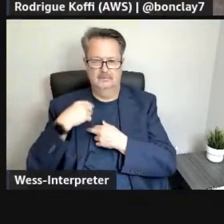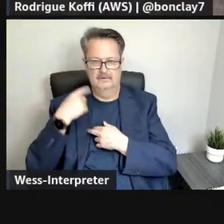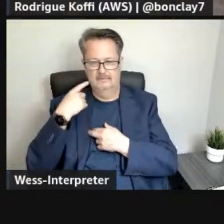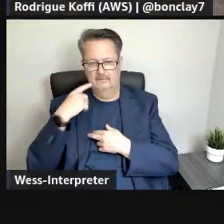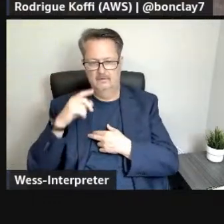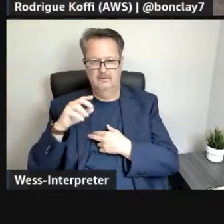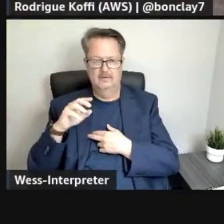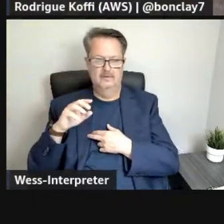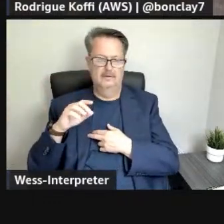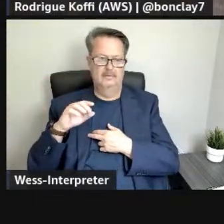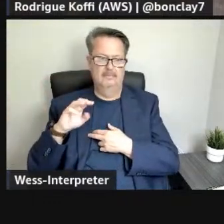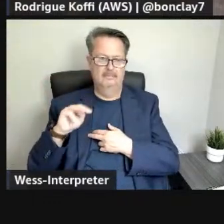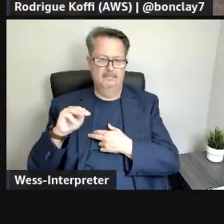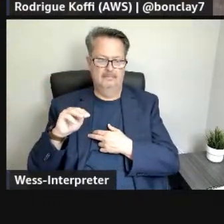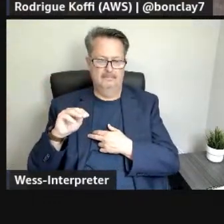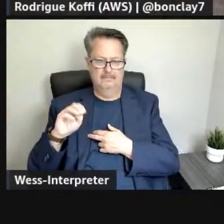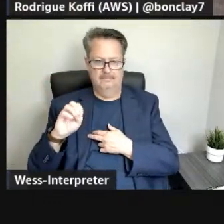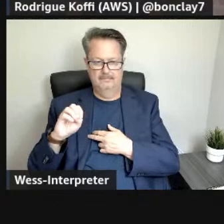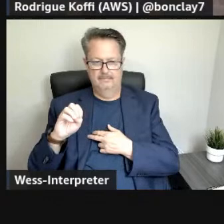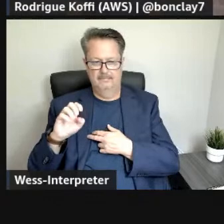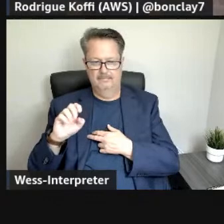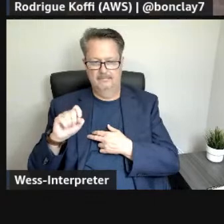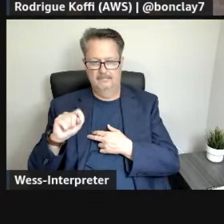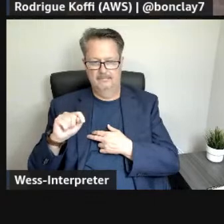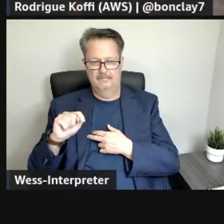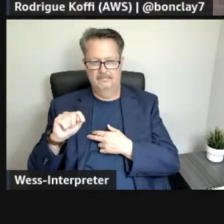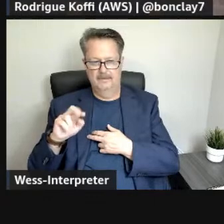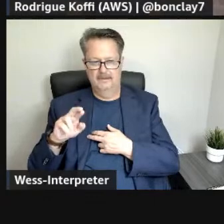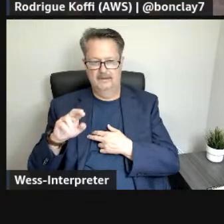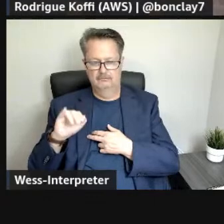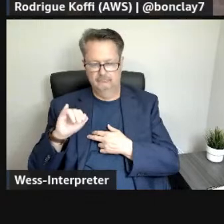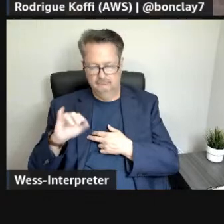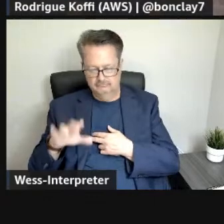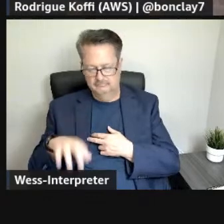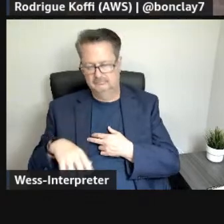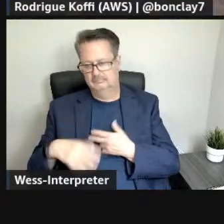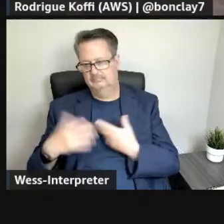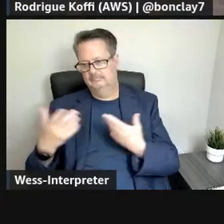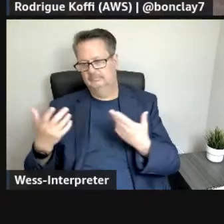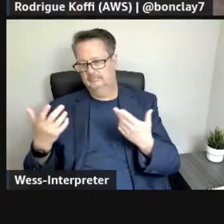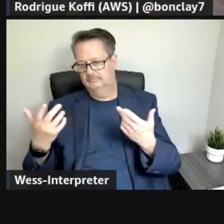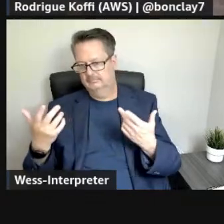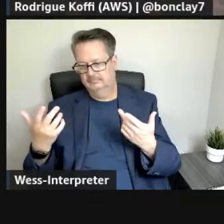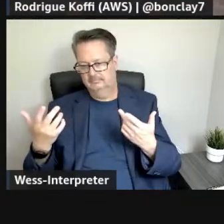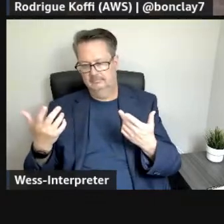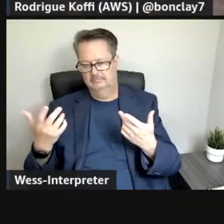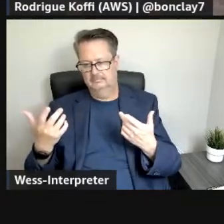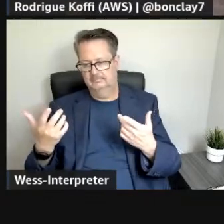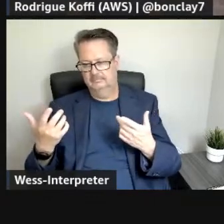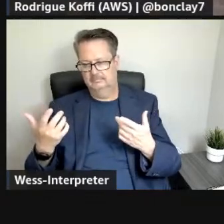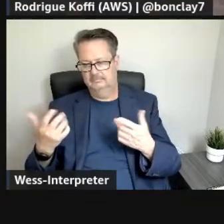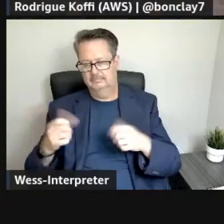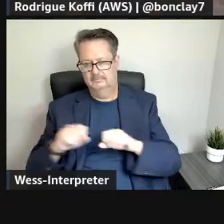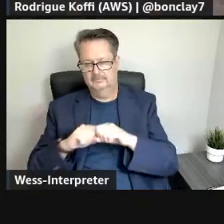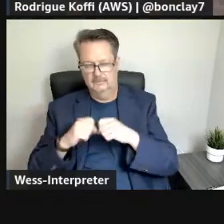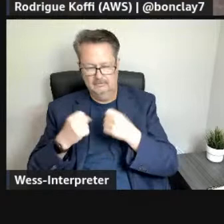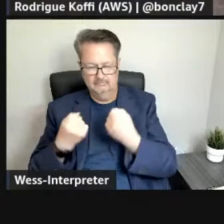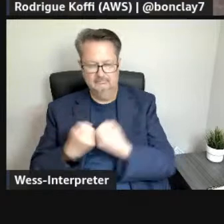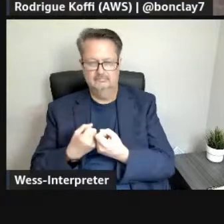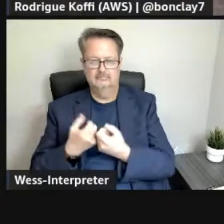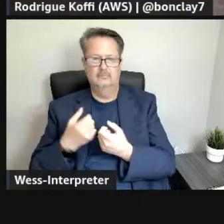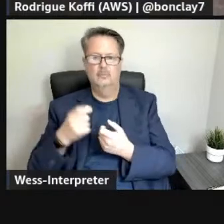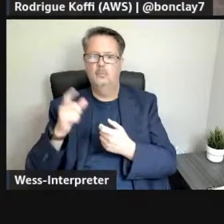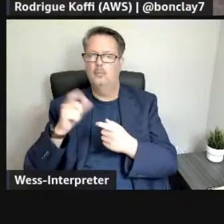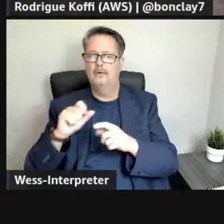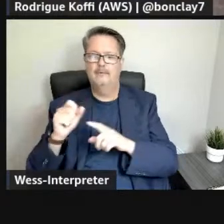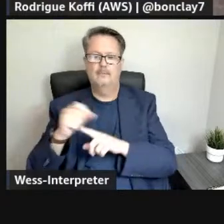traces and so on, to whatever destination that you want to send it to. It could be any of the OpenTelemetry compatible destinations